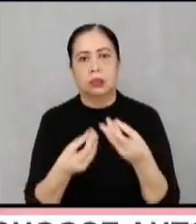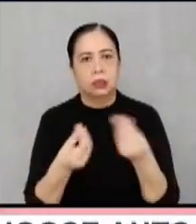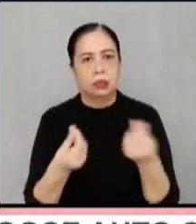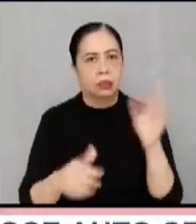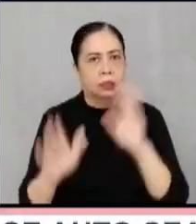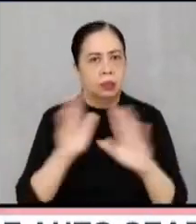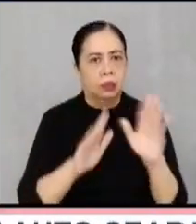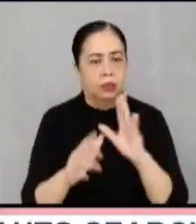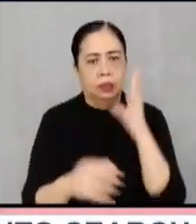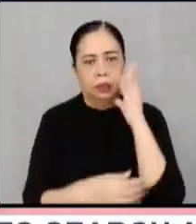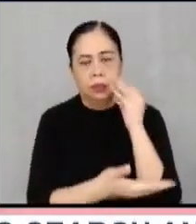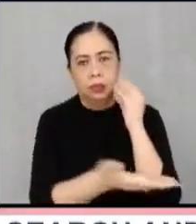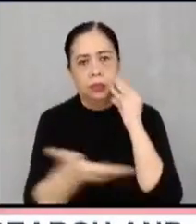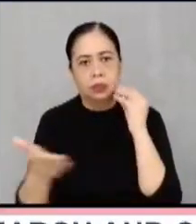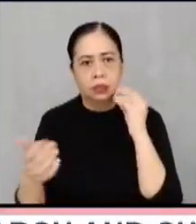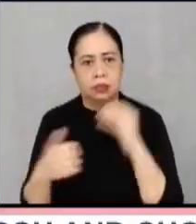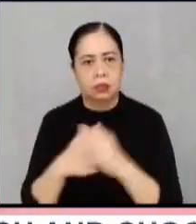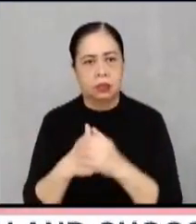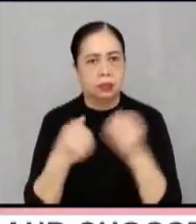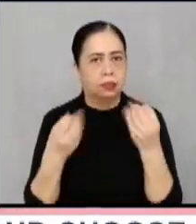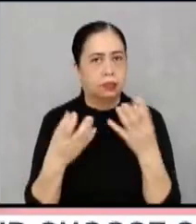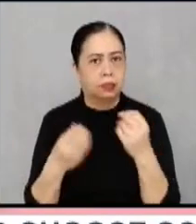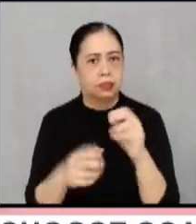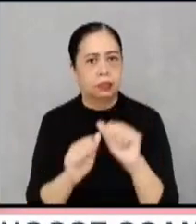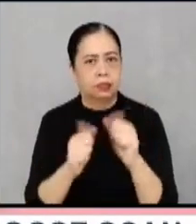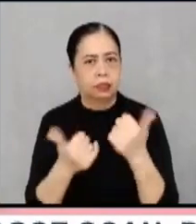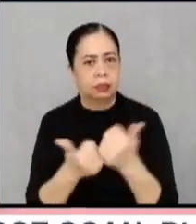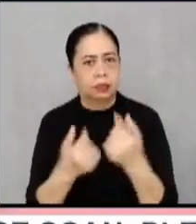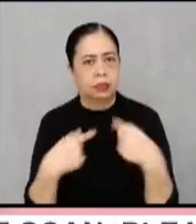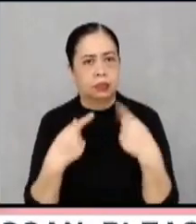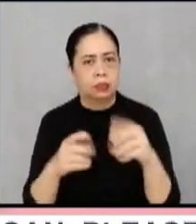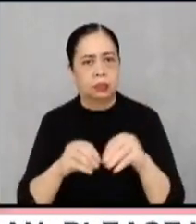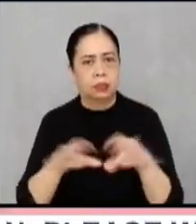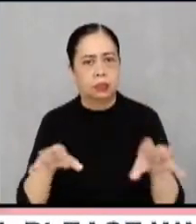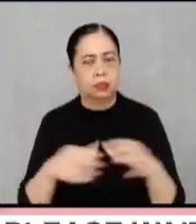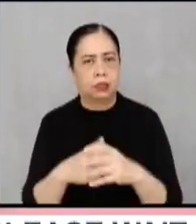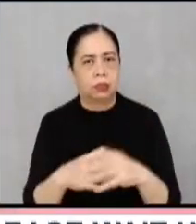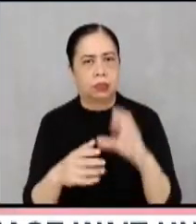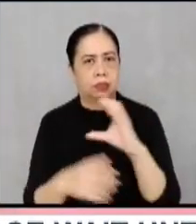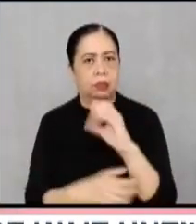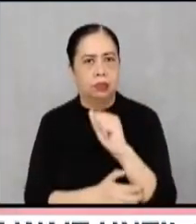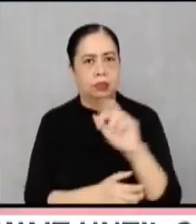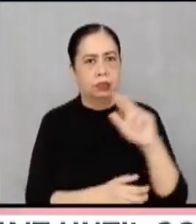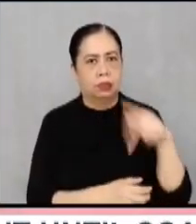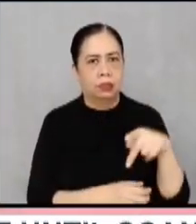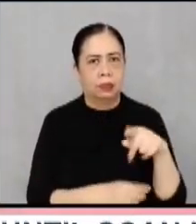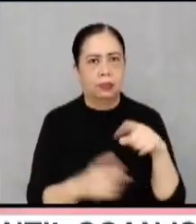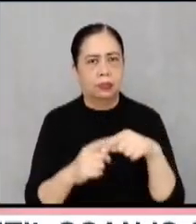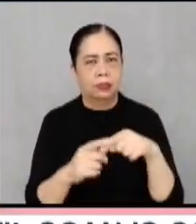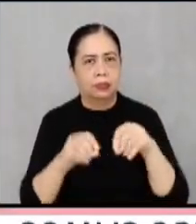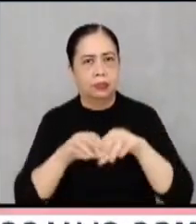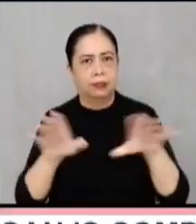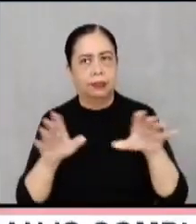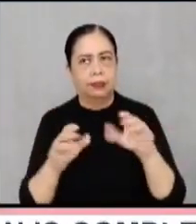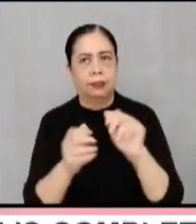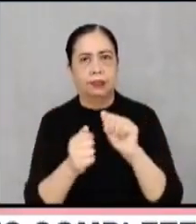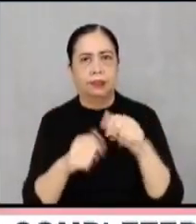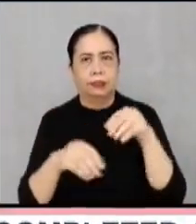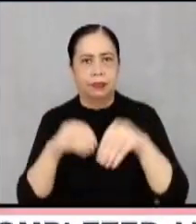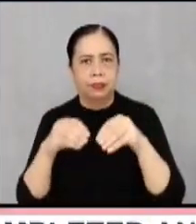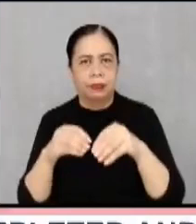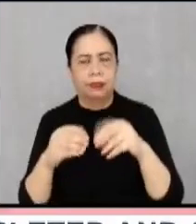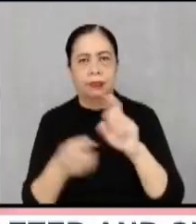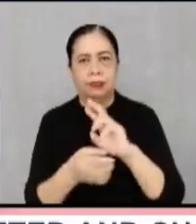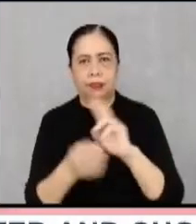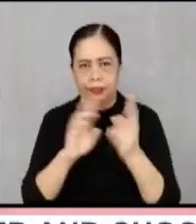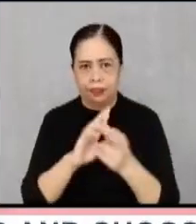to resolve issues encountered by the agency during the implementation of CARP, especially in this project split. Ibinahagi rin